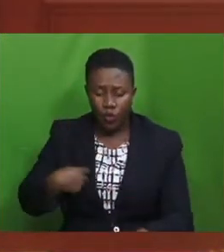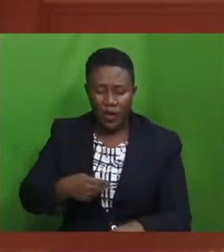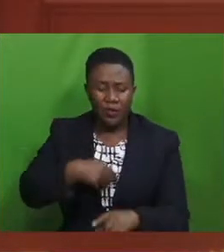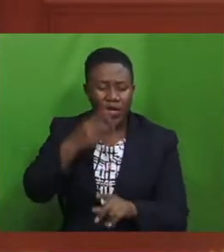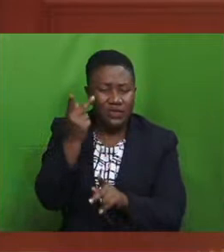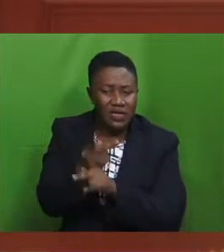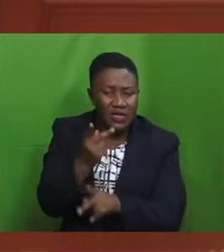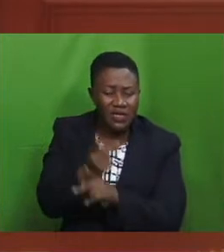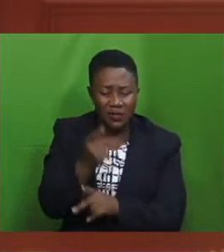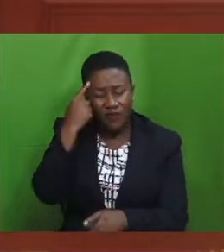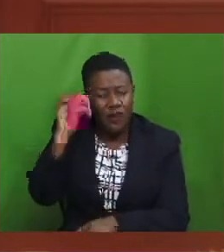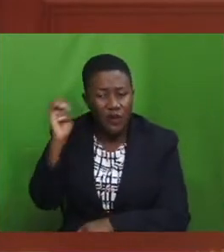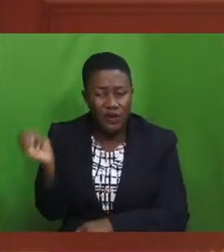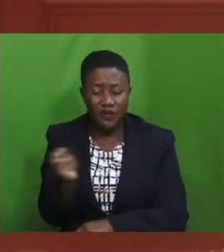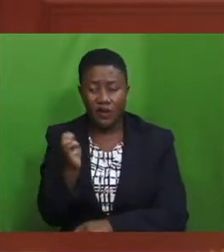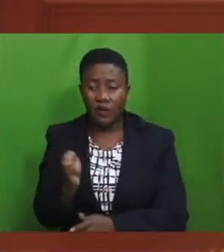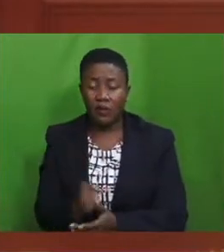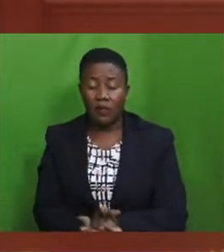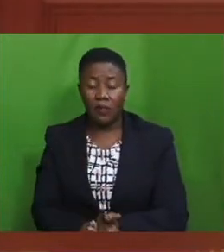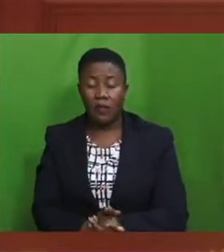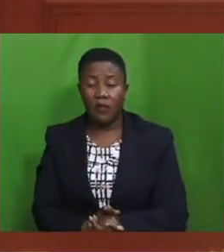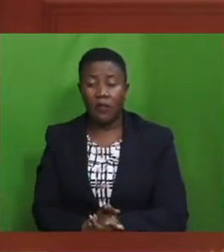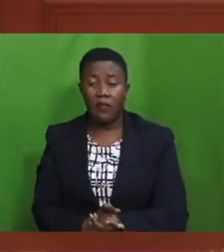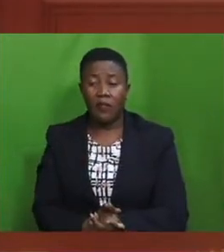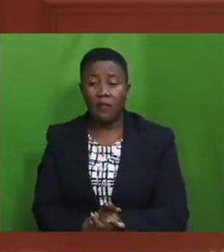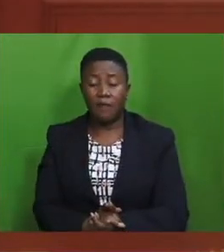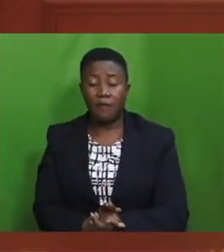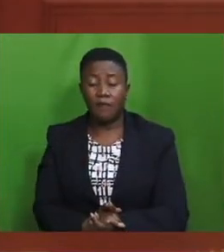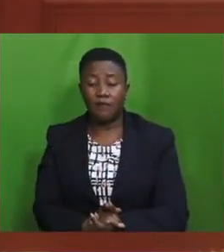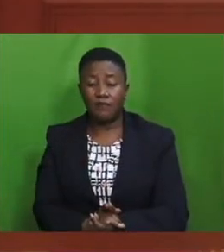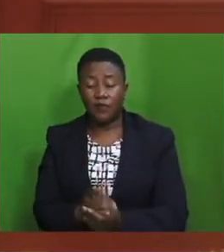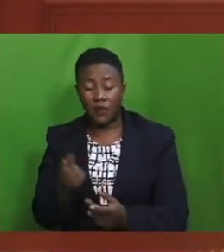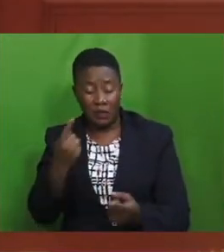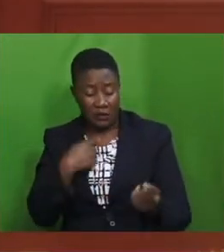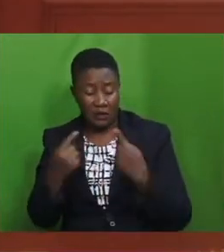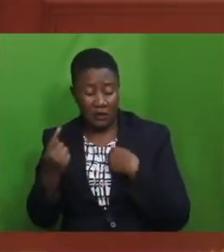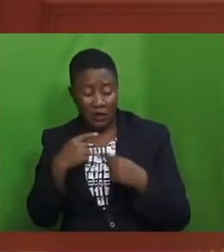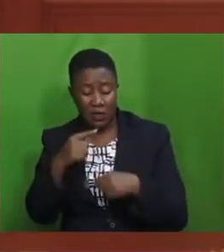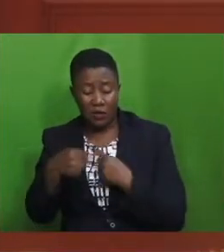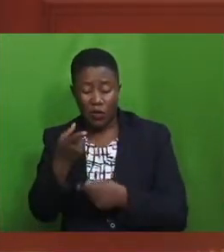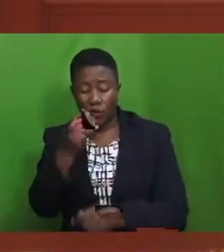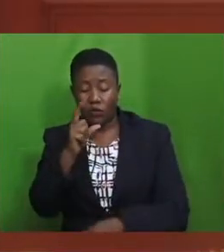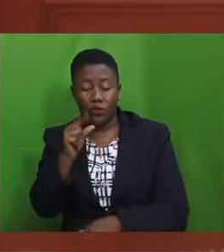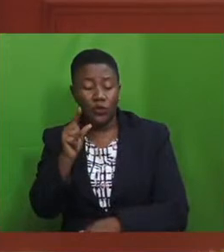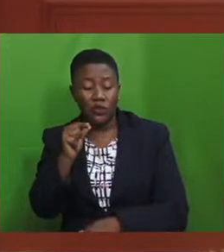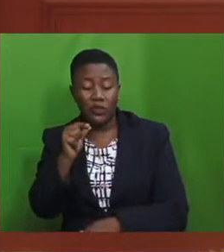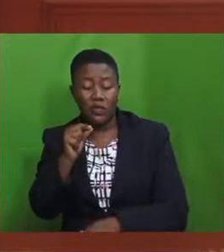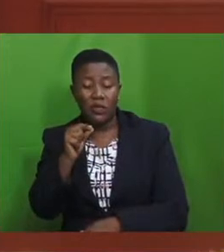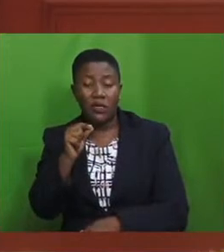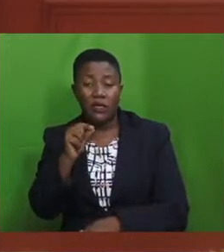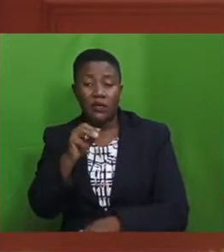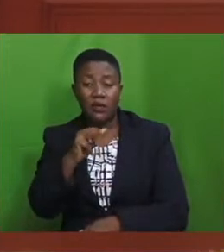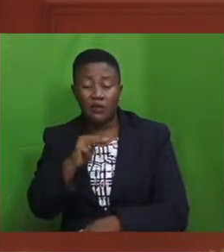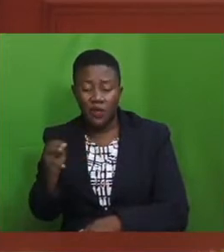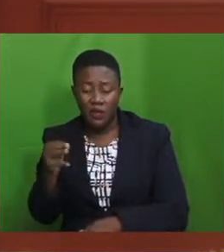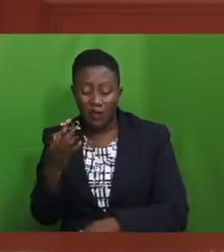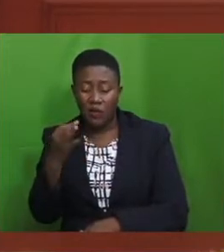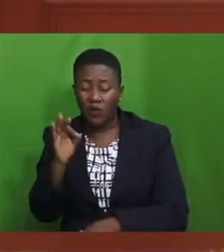Speaker, we are told that smuggling accounts for about 120 million of